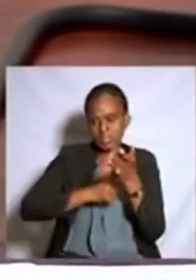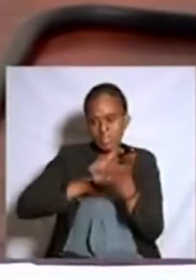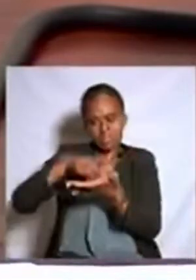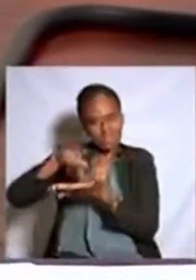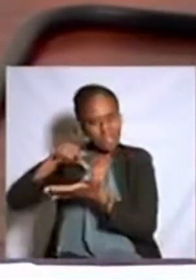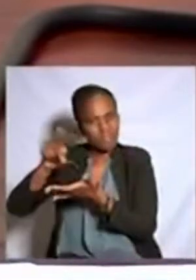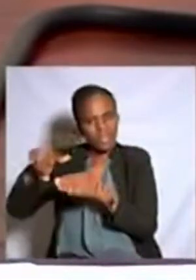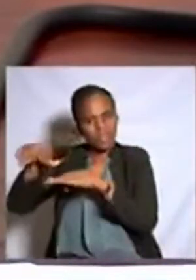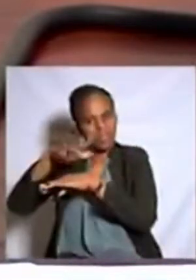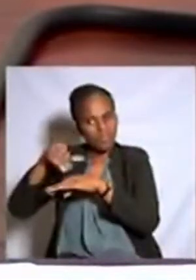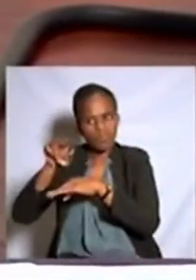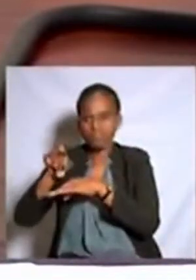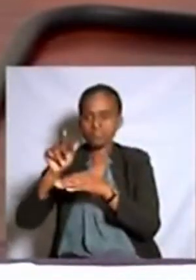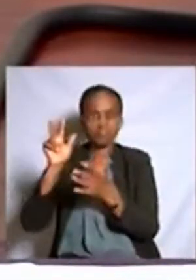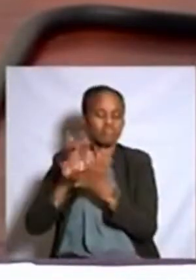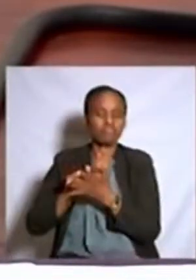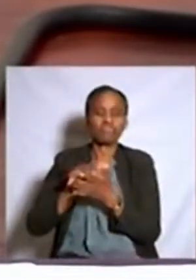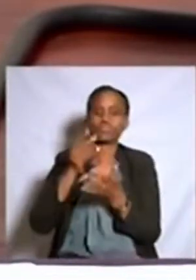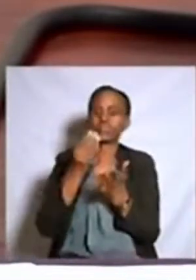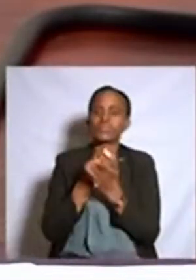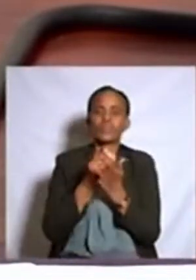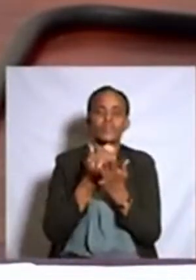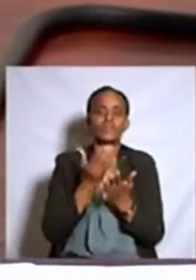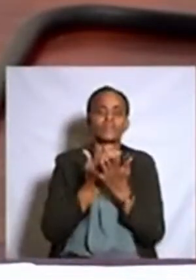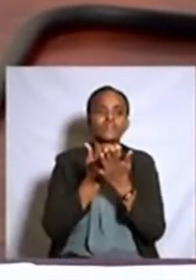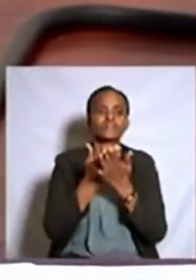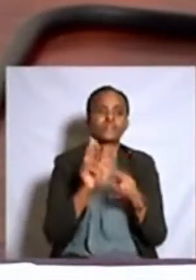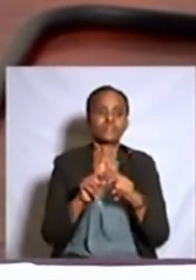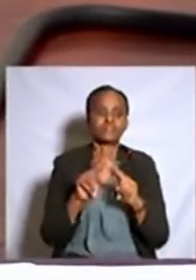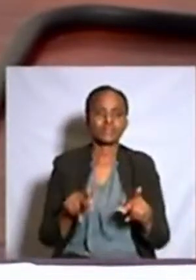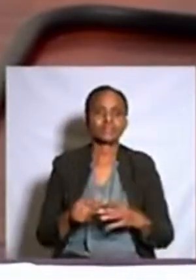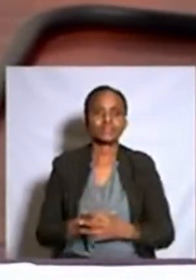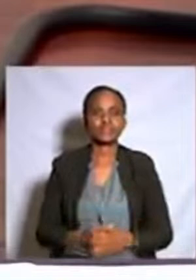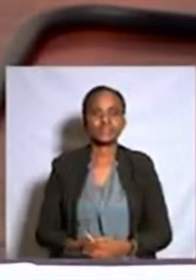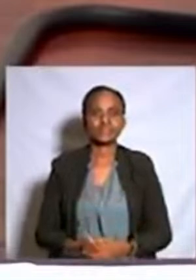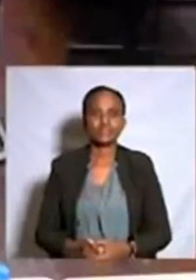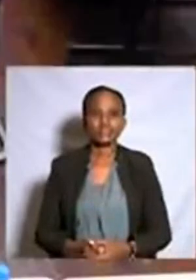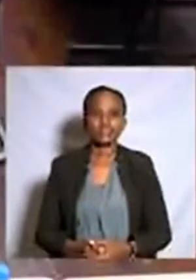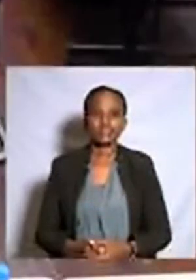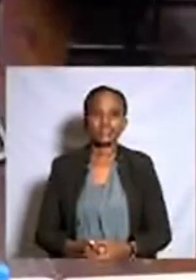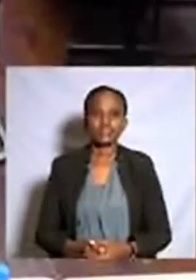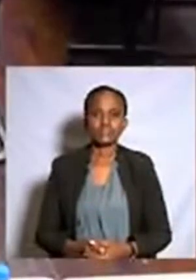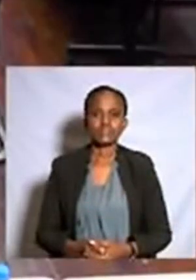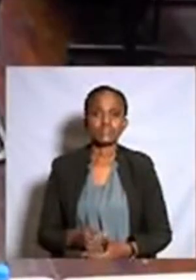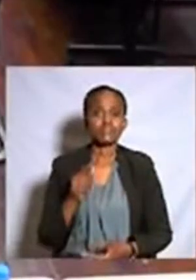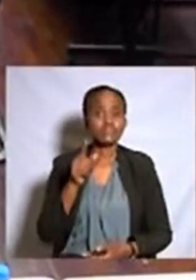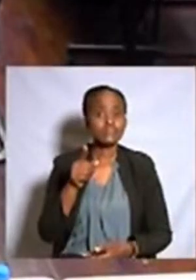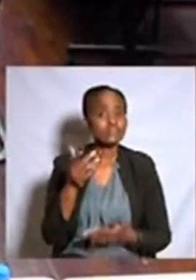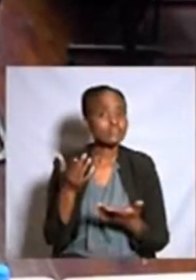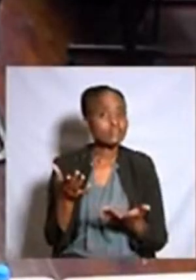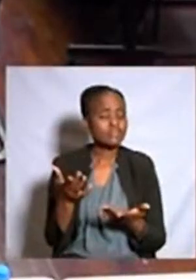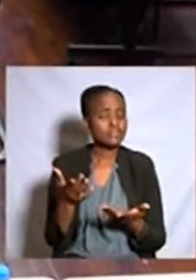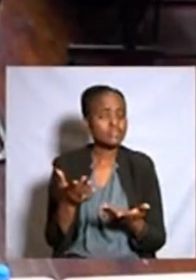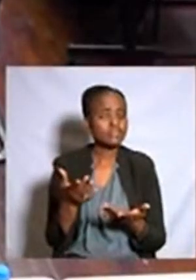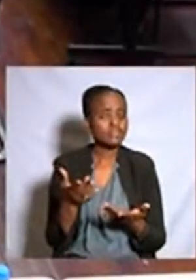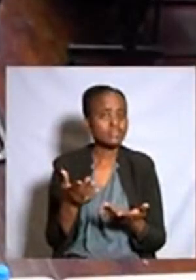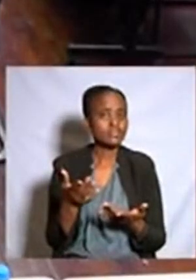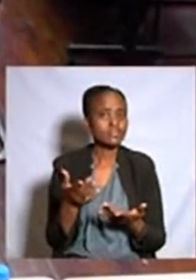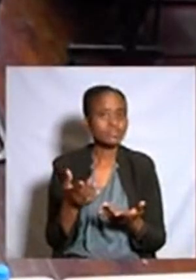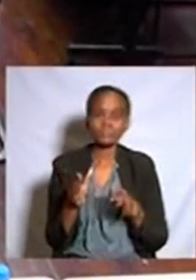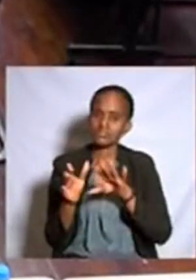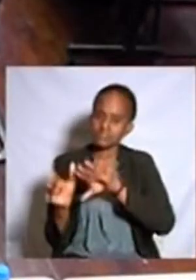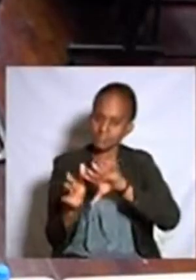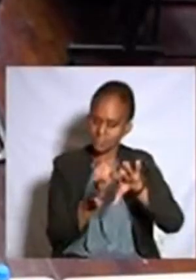anything beyond that approved amount. I submit, Chair. You still want to go? Not on that one,